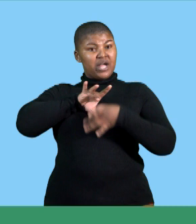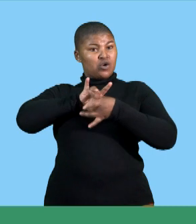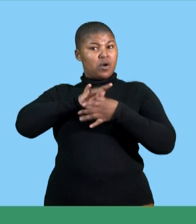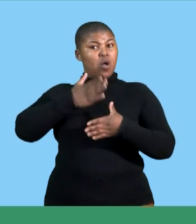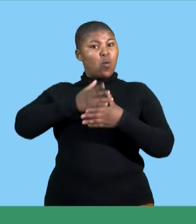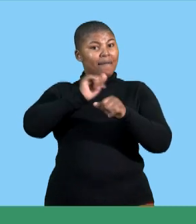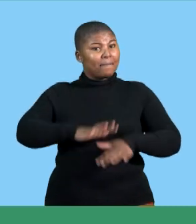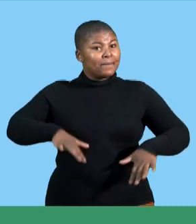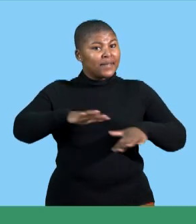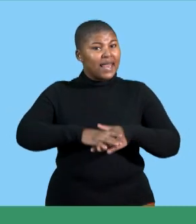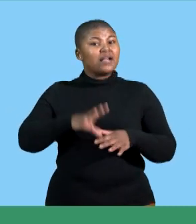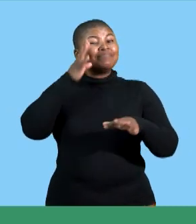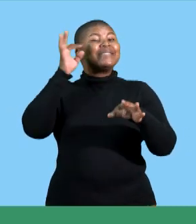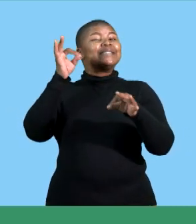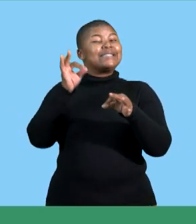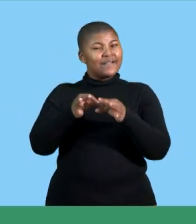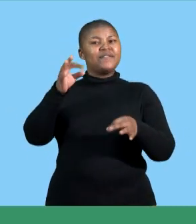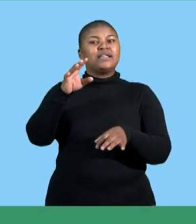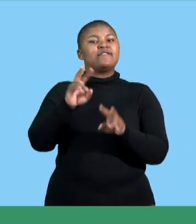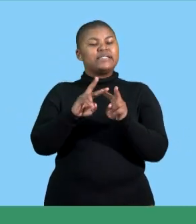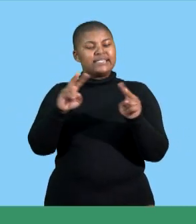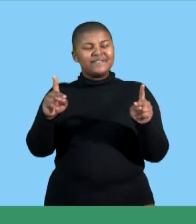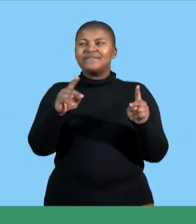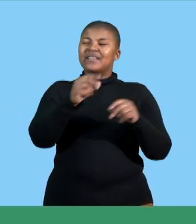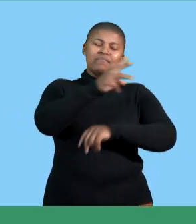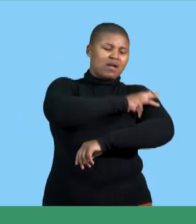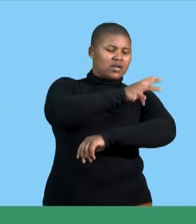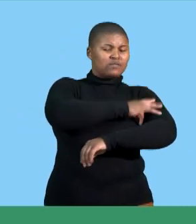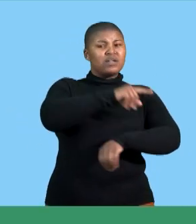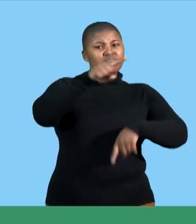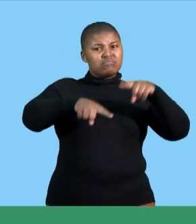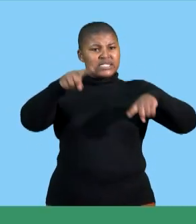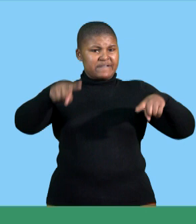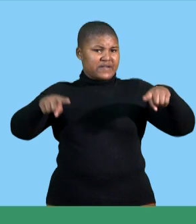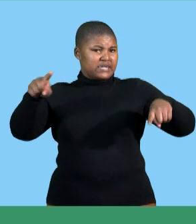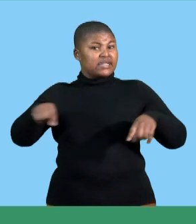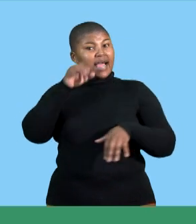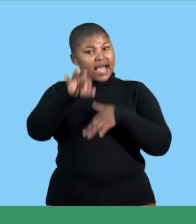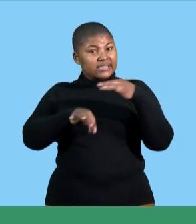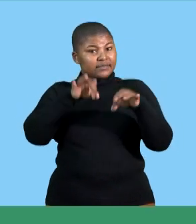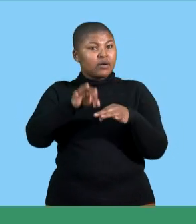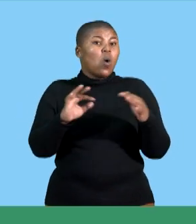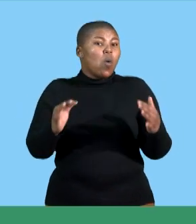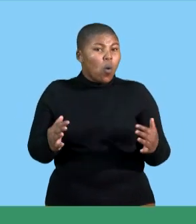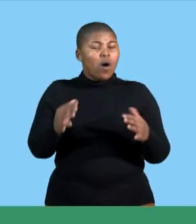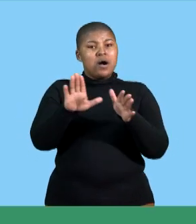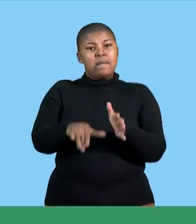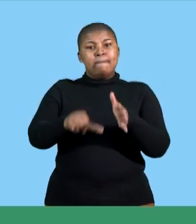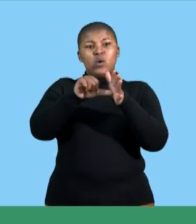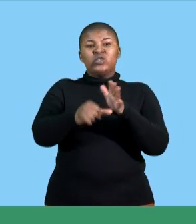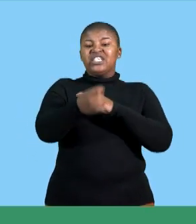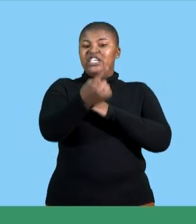relationships in the workplace with specific reference to different hierarchies or management levels, or the importance of